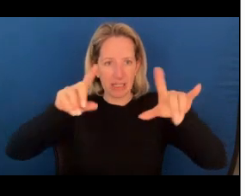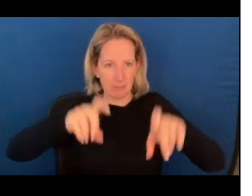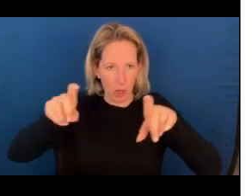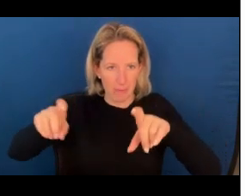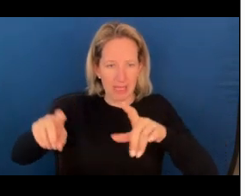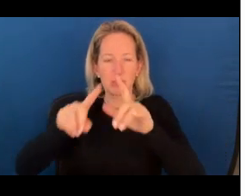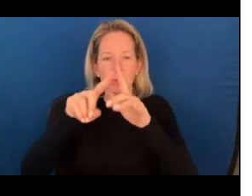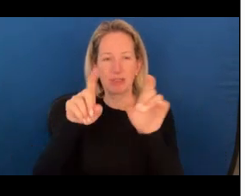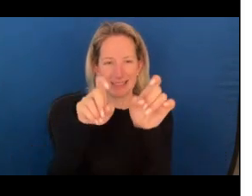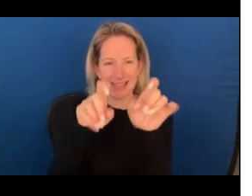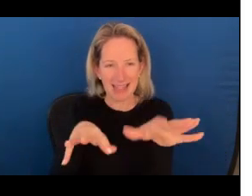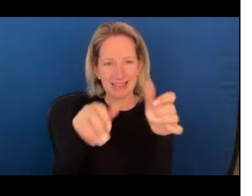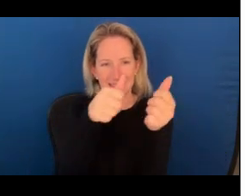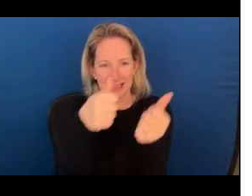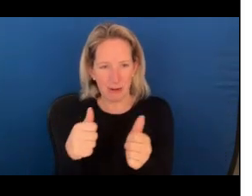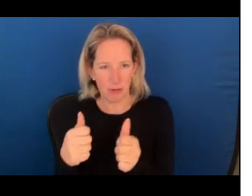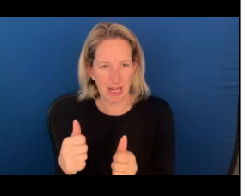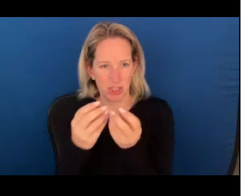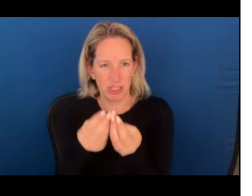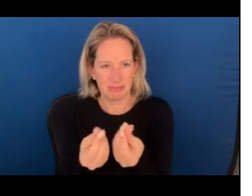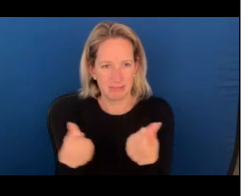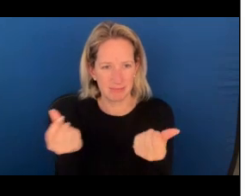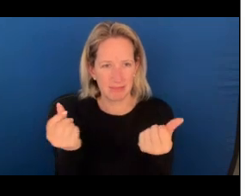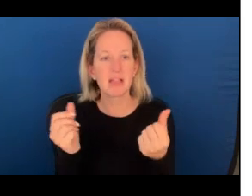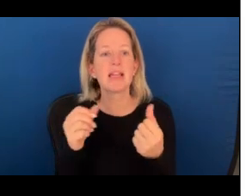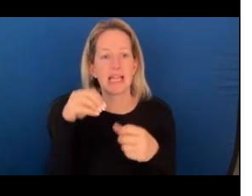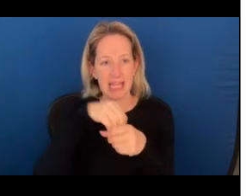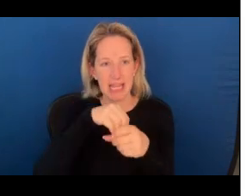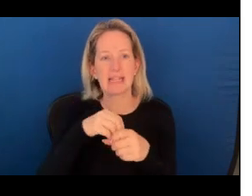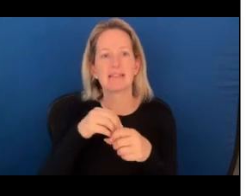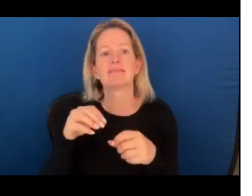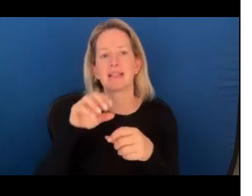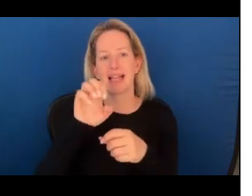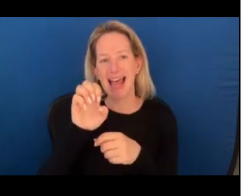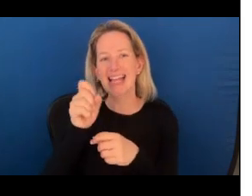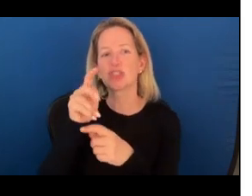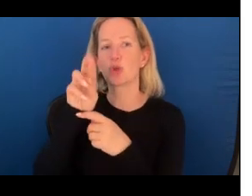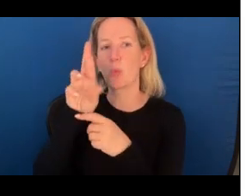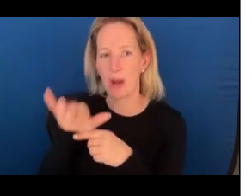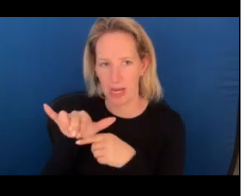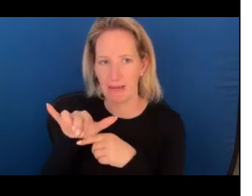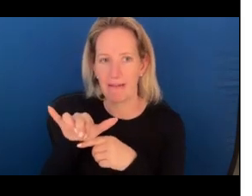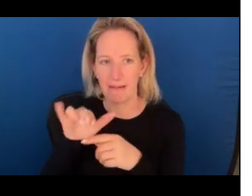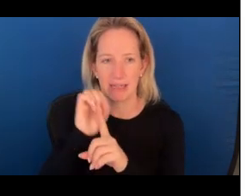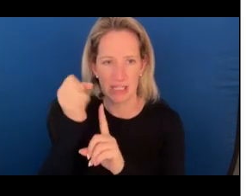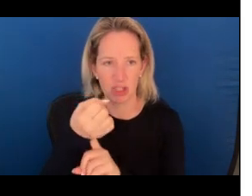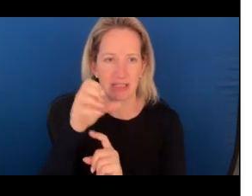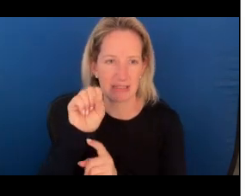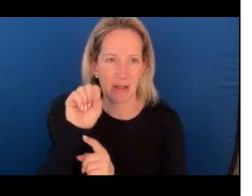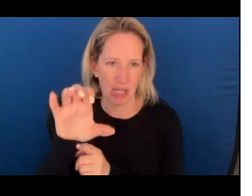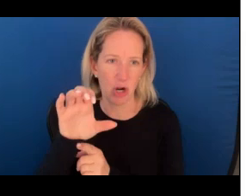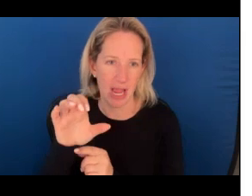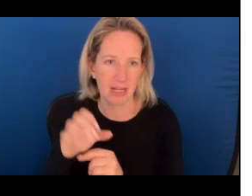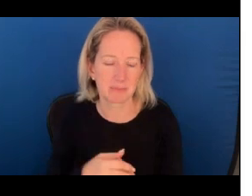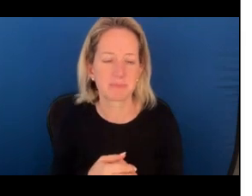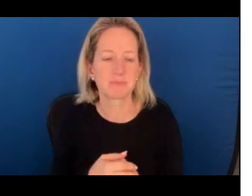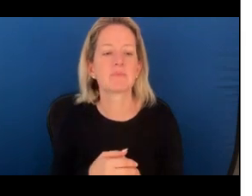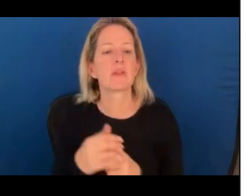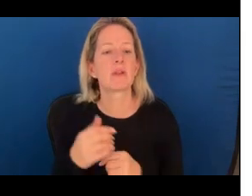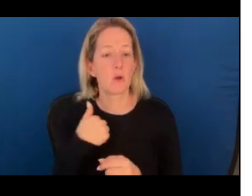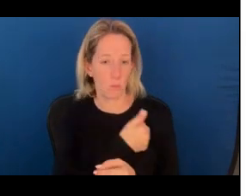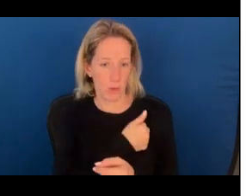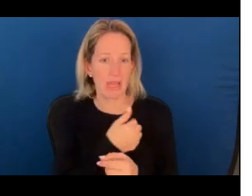rates in estuarine conditions, so intertidal conditions in an estuary in South Carolina. And what we did was we